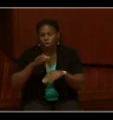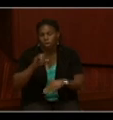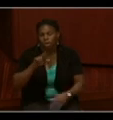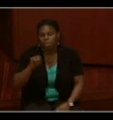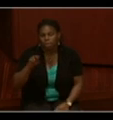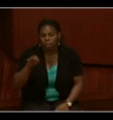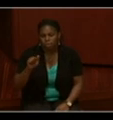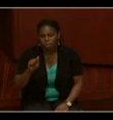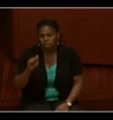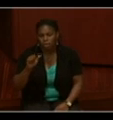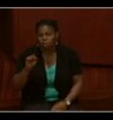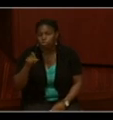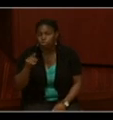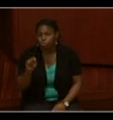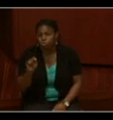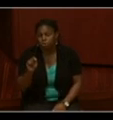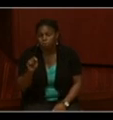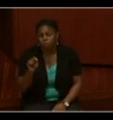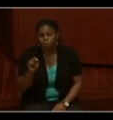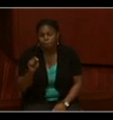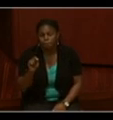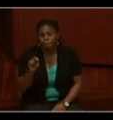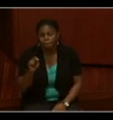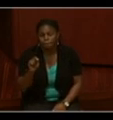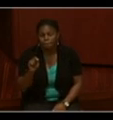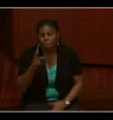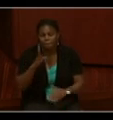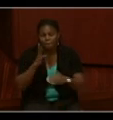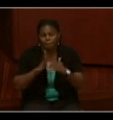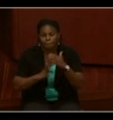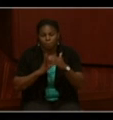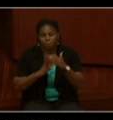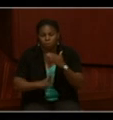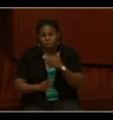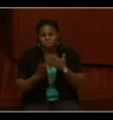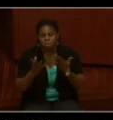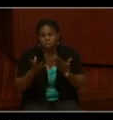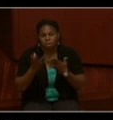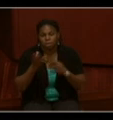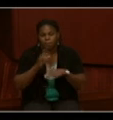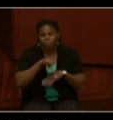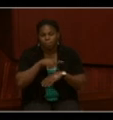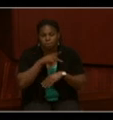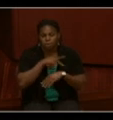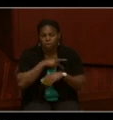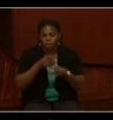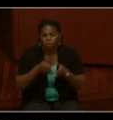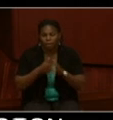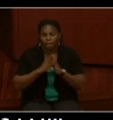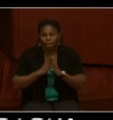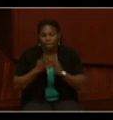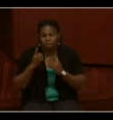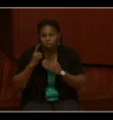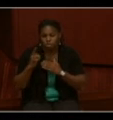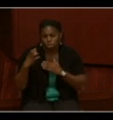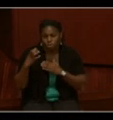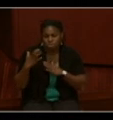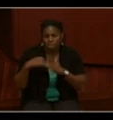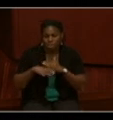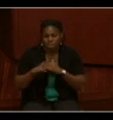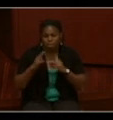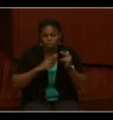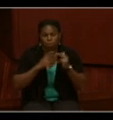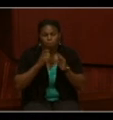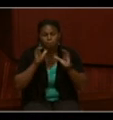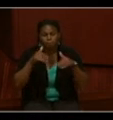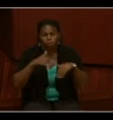And the questions that immigration officials asked the occupant of this building, focused on